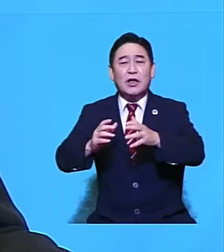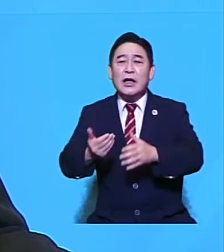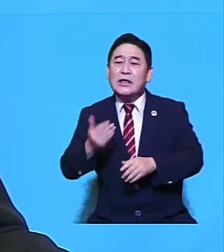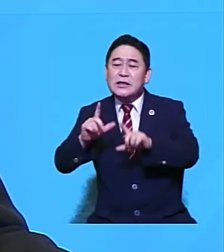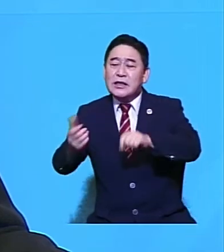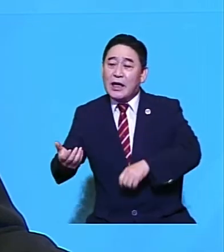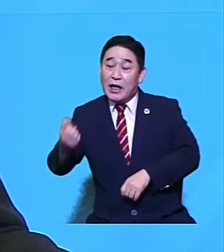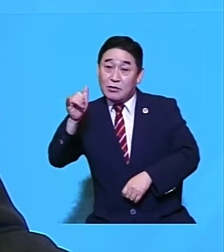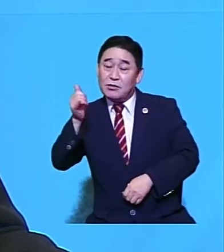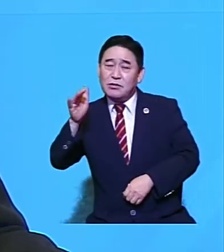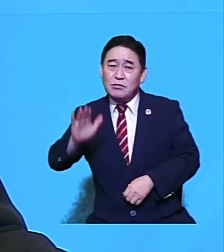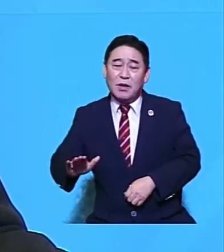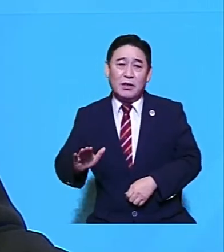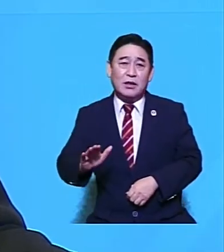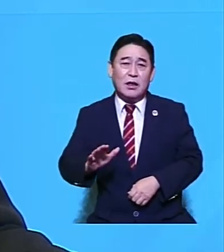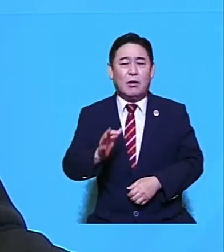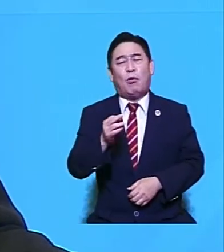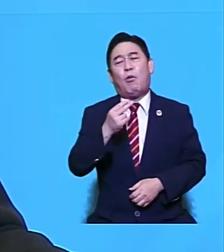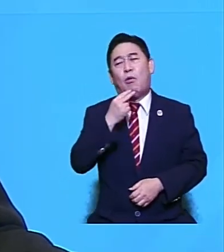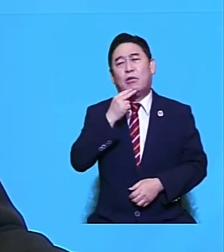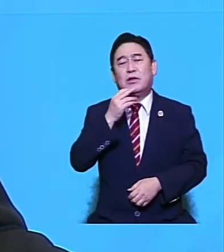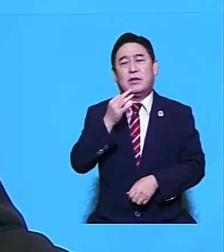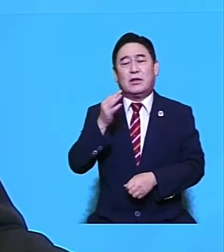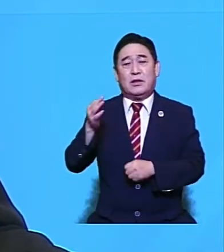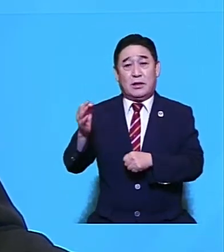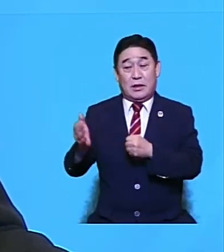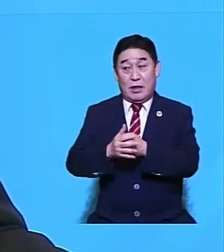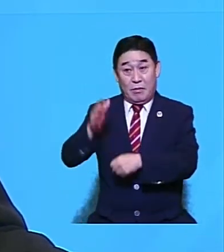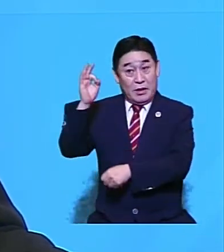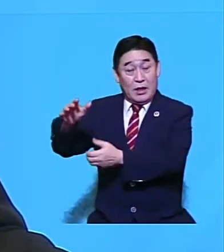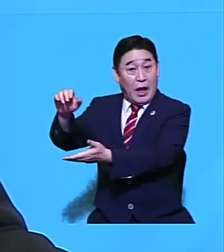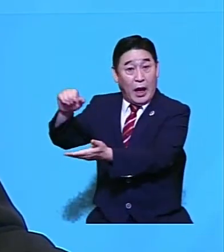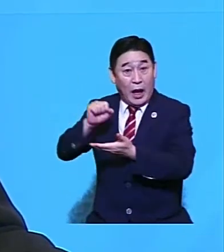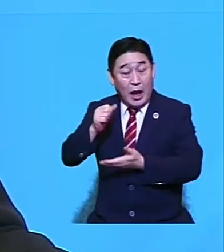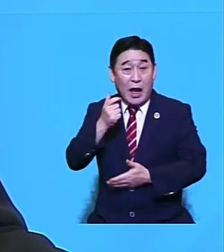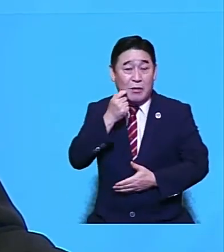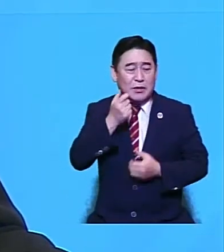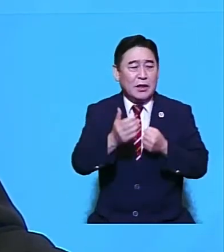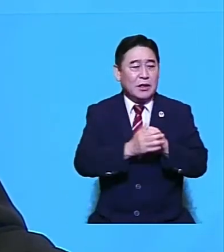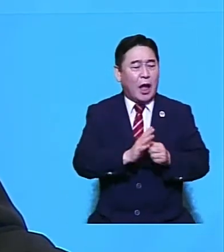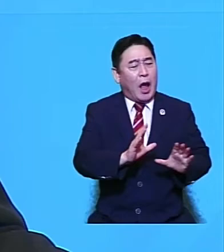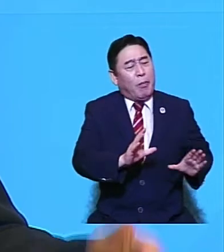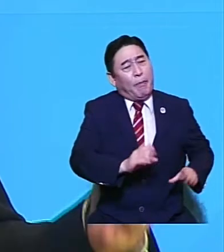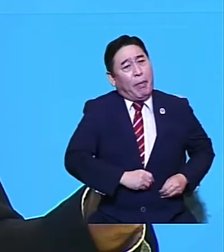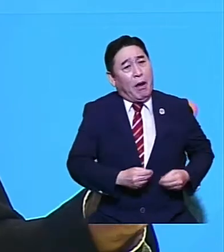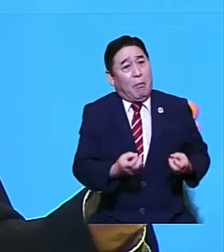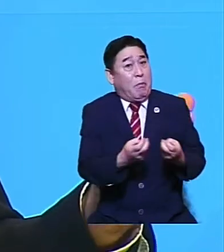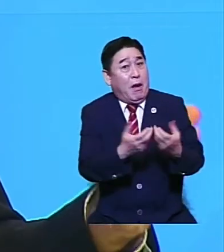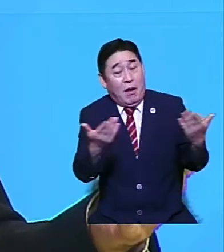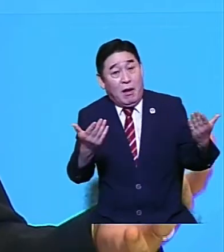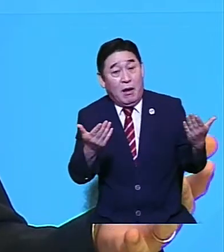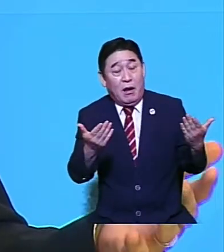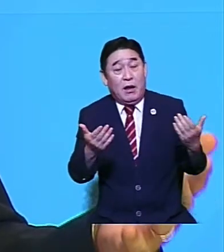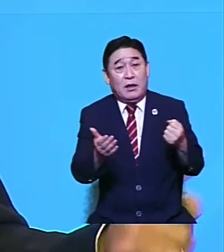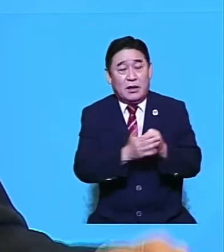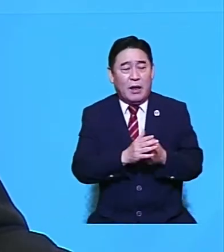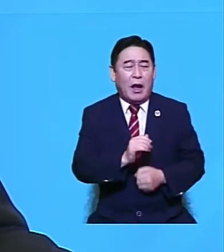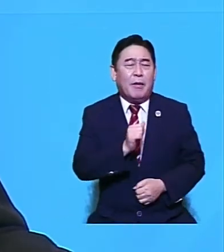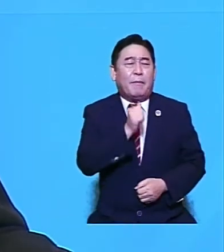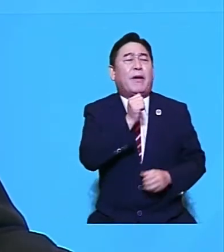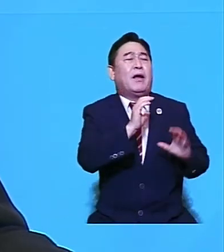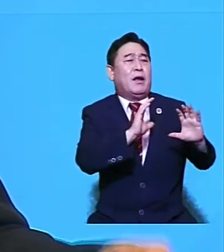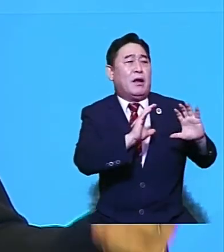food insecurity go very much hand in hand, right? So if we are helping people to have sustainable